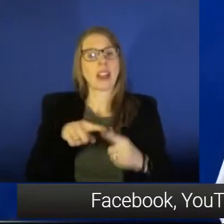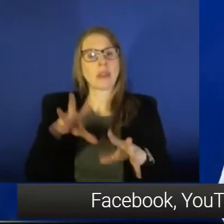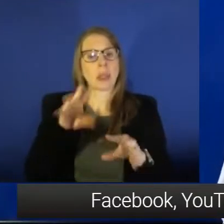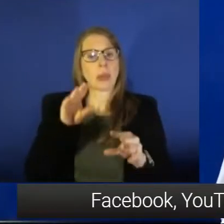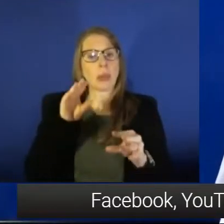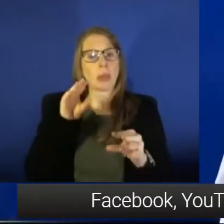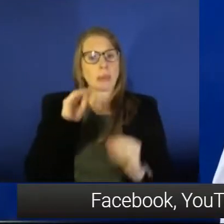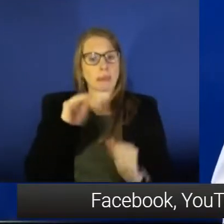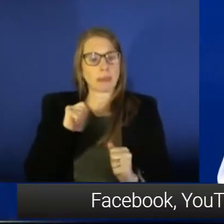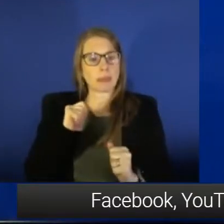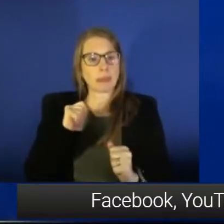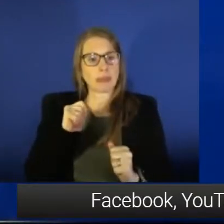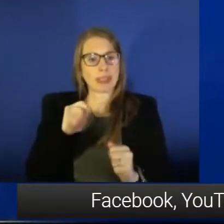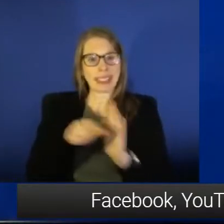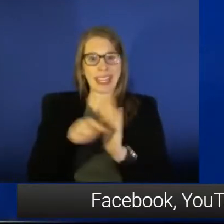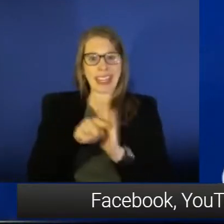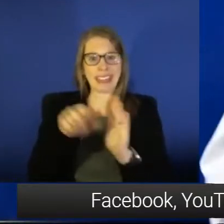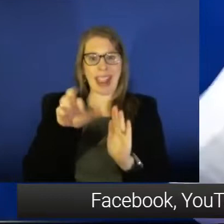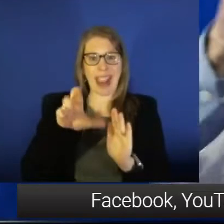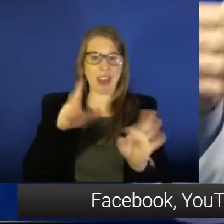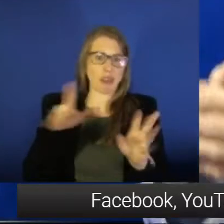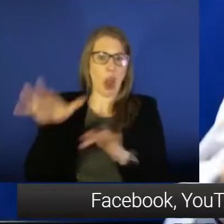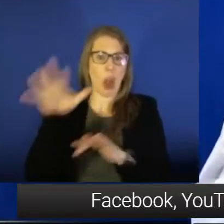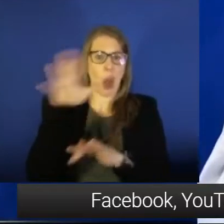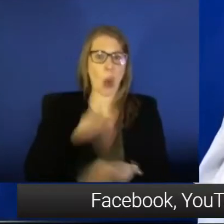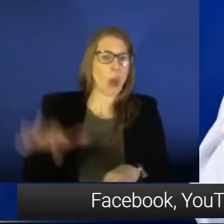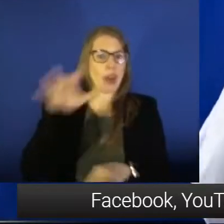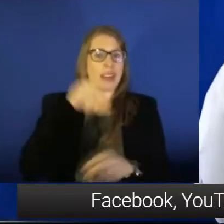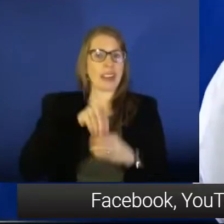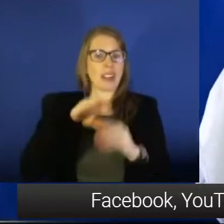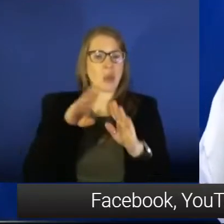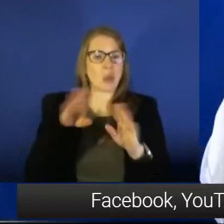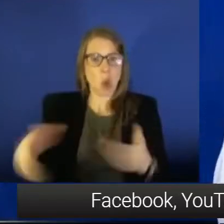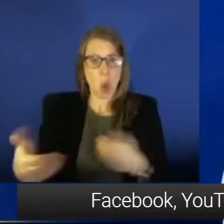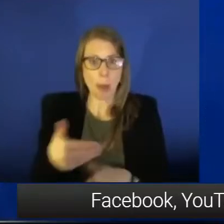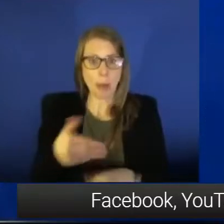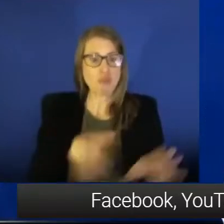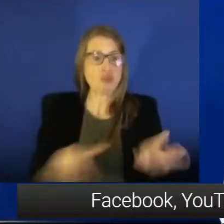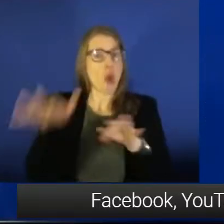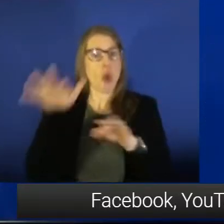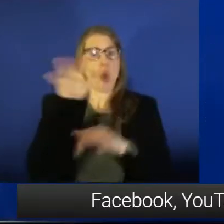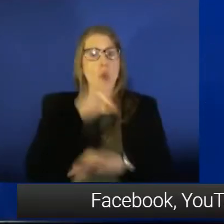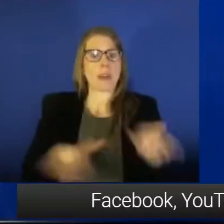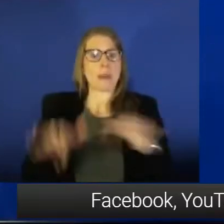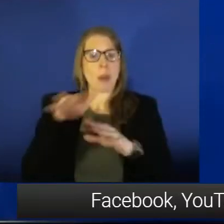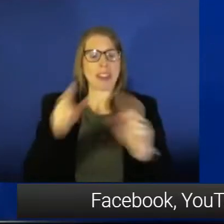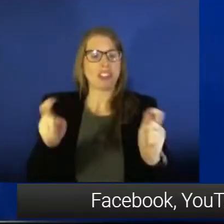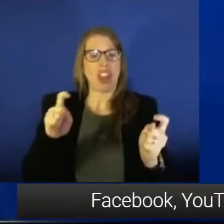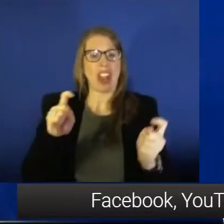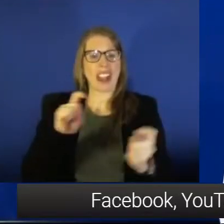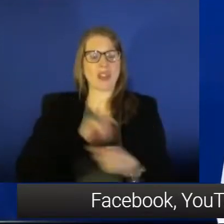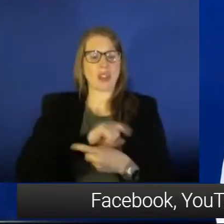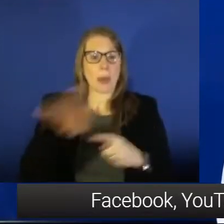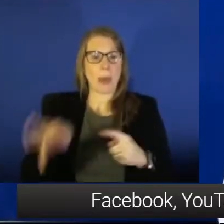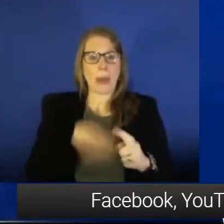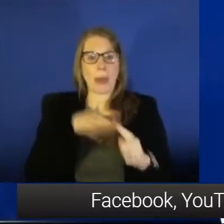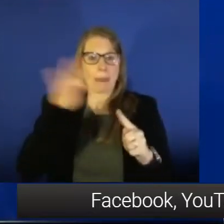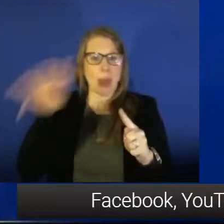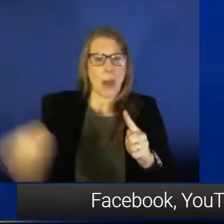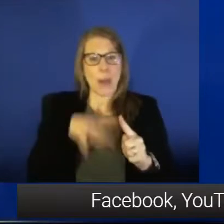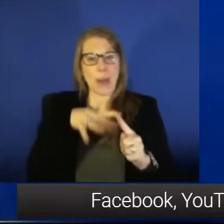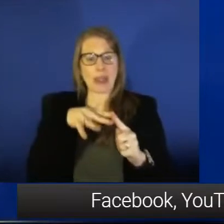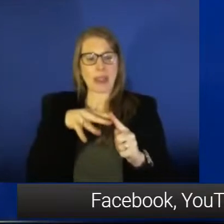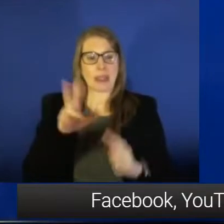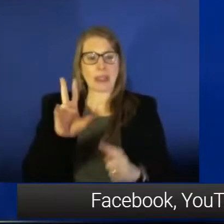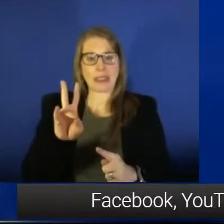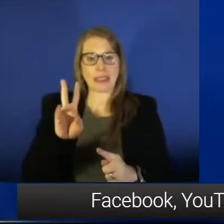in this room or in some of our hospital rooms, the air is moving around a lot and the air changes over, and like the turnover rate may be 6 or 8 times